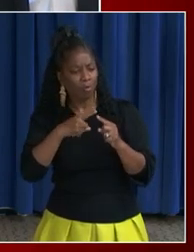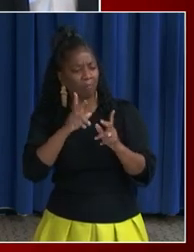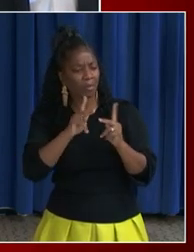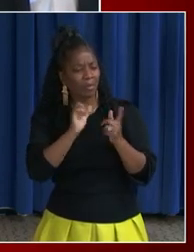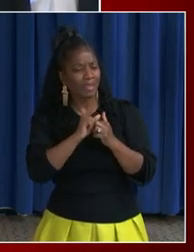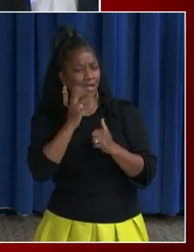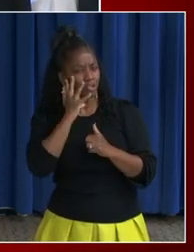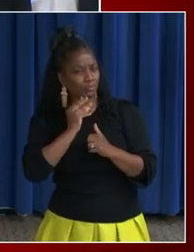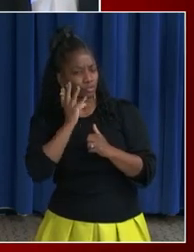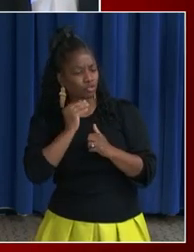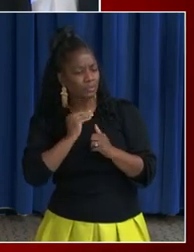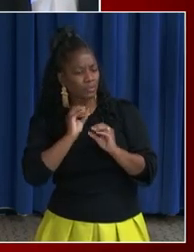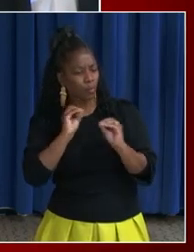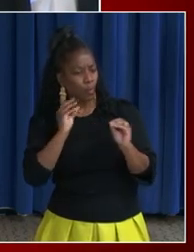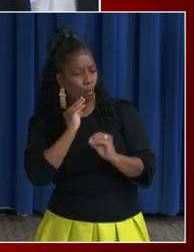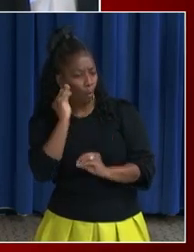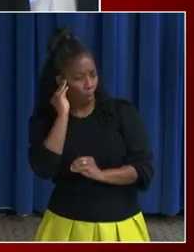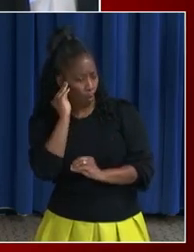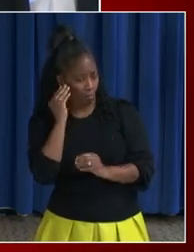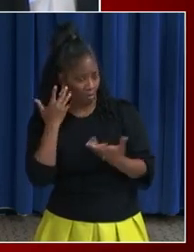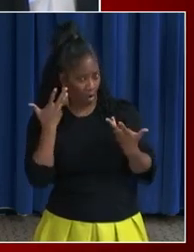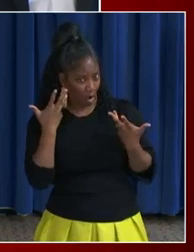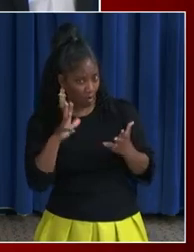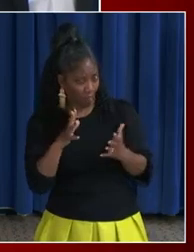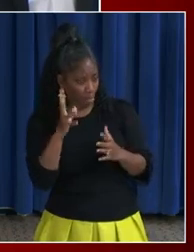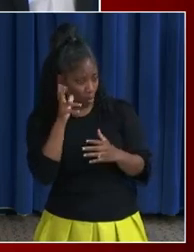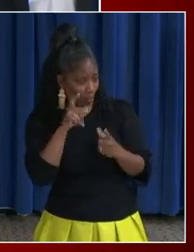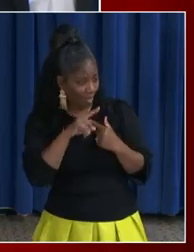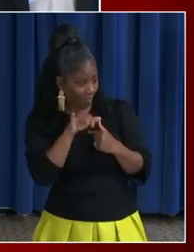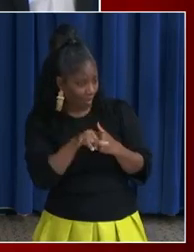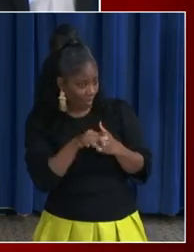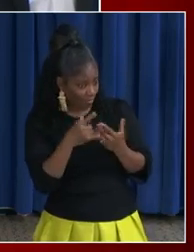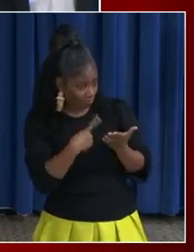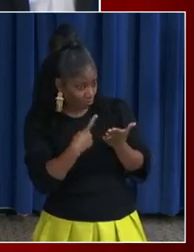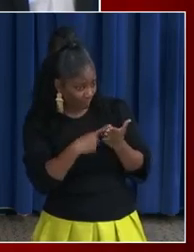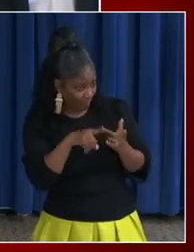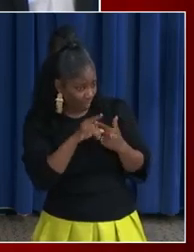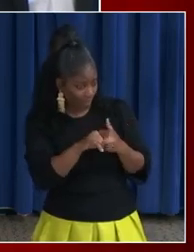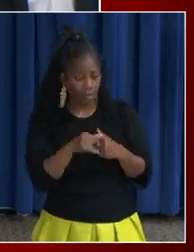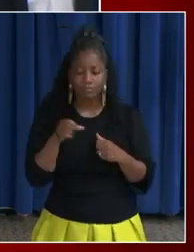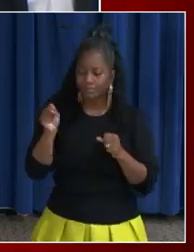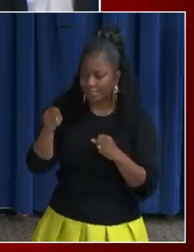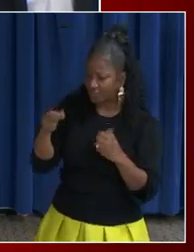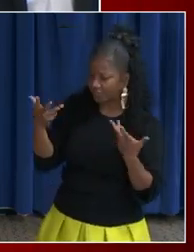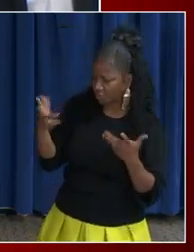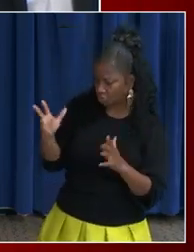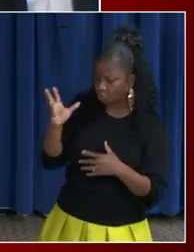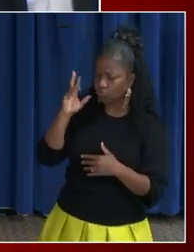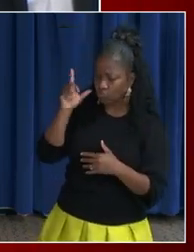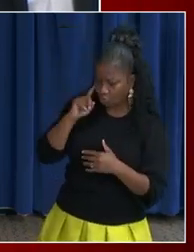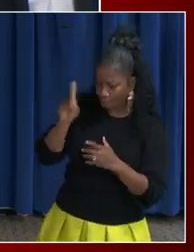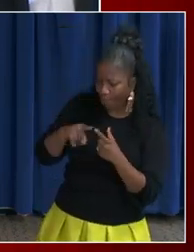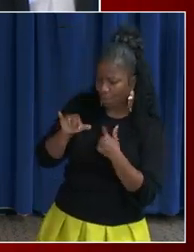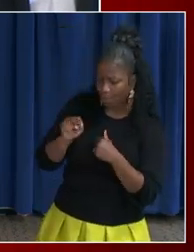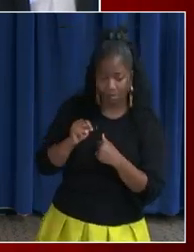might have happened an hour ago. Have you been briefed on that shooting? I have been briefed. Okay, is there anything you can say in